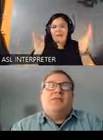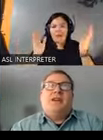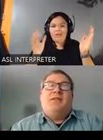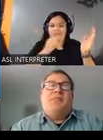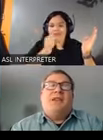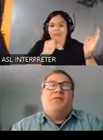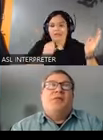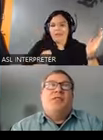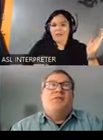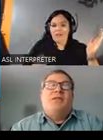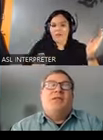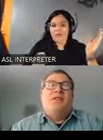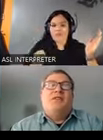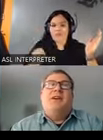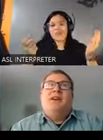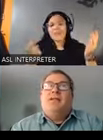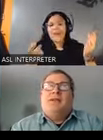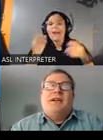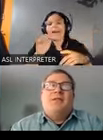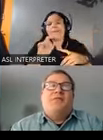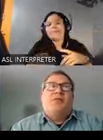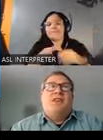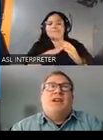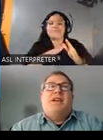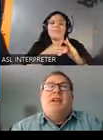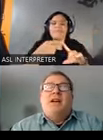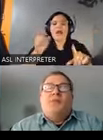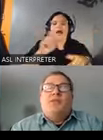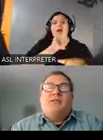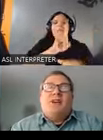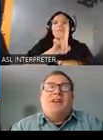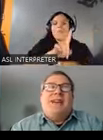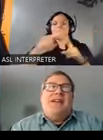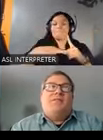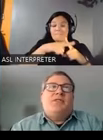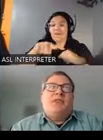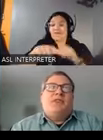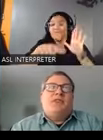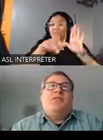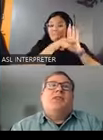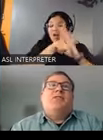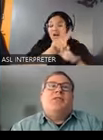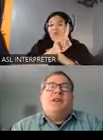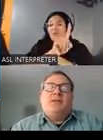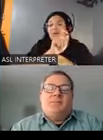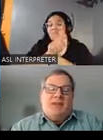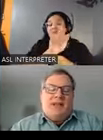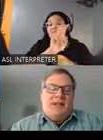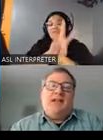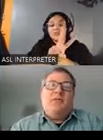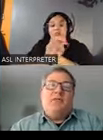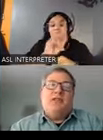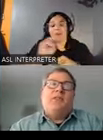decrease by minus 1.2 millimeters on average per day, which is about an 8% decrease